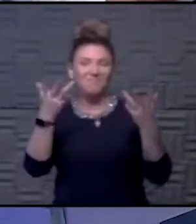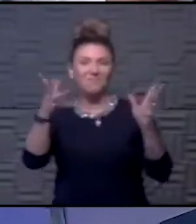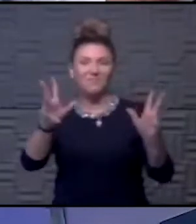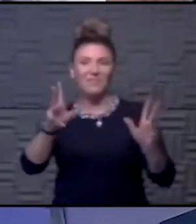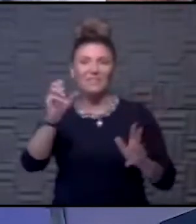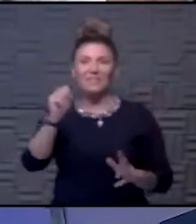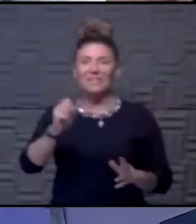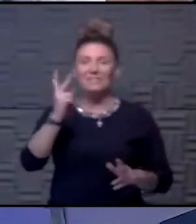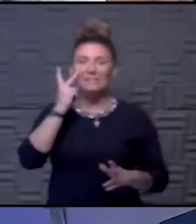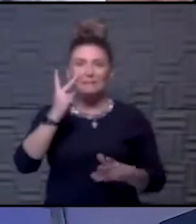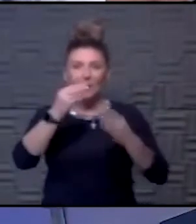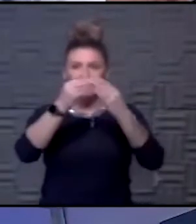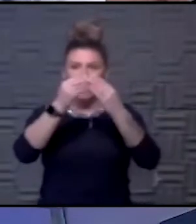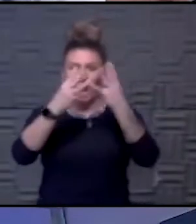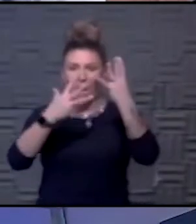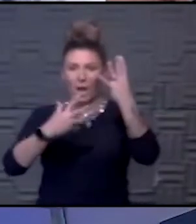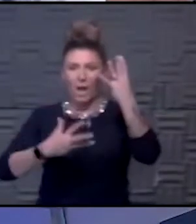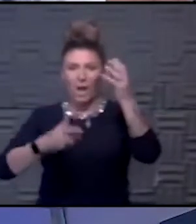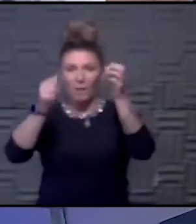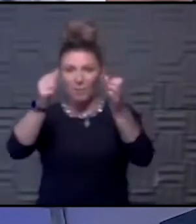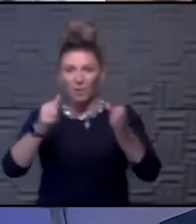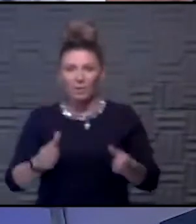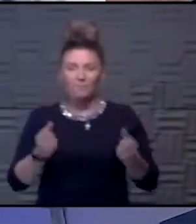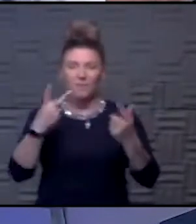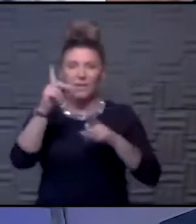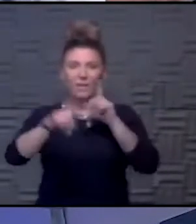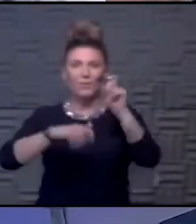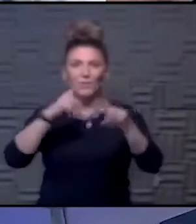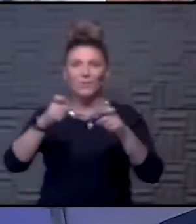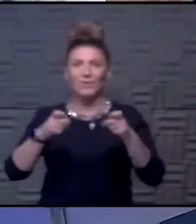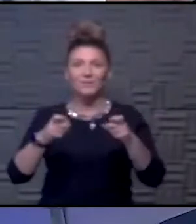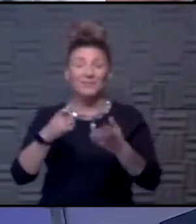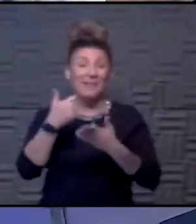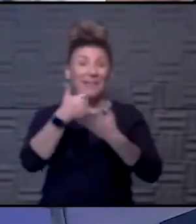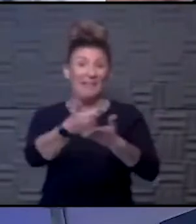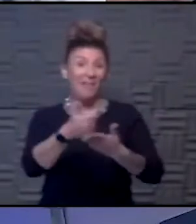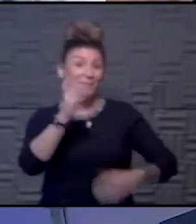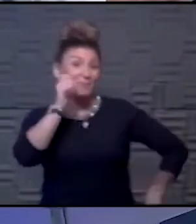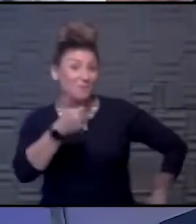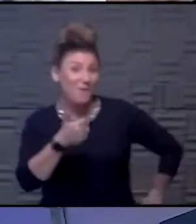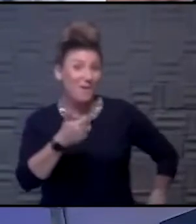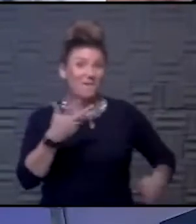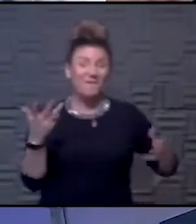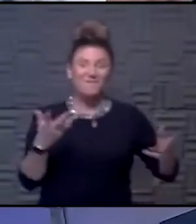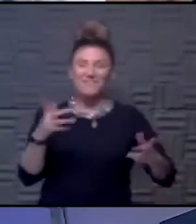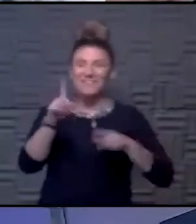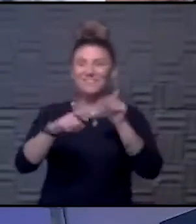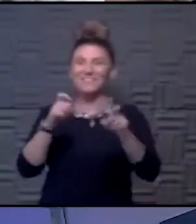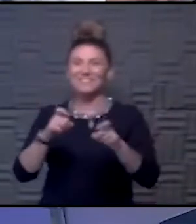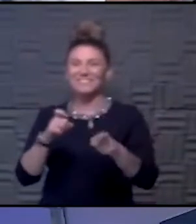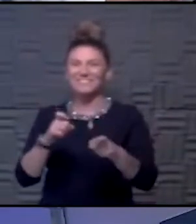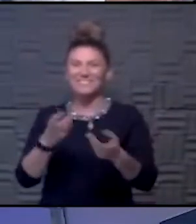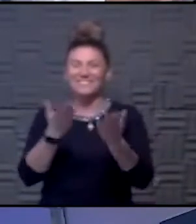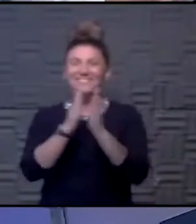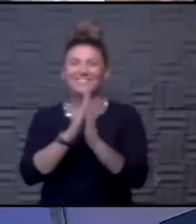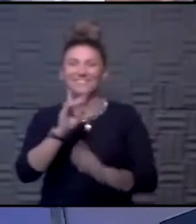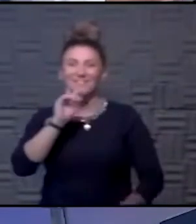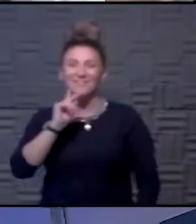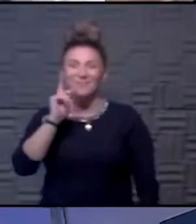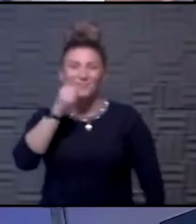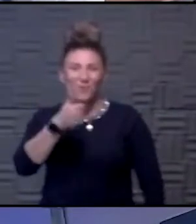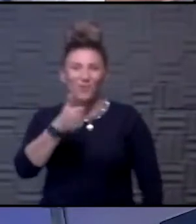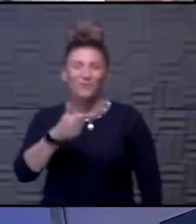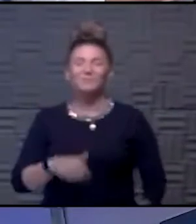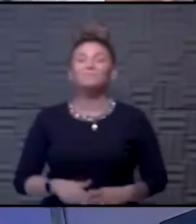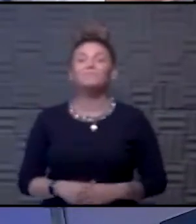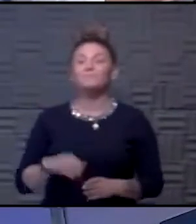yes, I do see a lot of questions here, and that'll help me for tomorrow. Now I know what questions we're asking tomorrow, so we'll have to tune in.